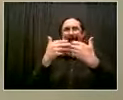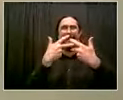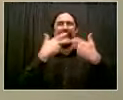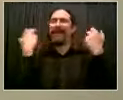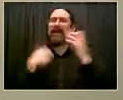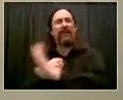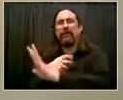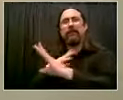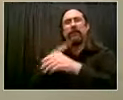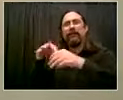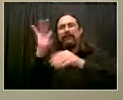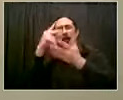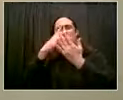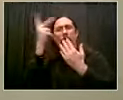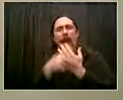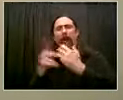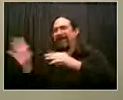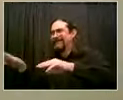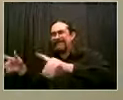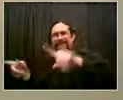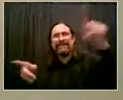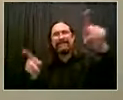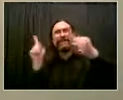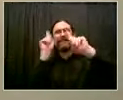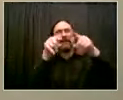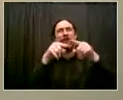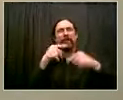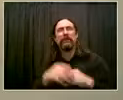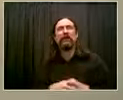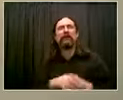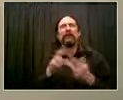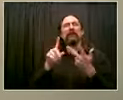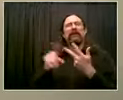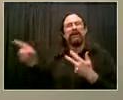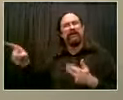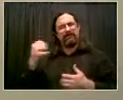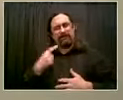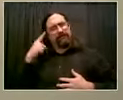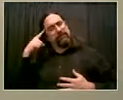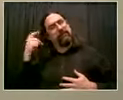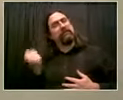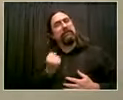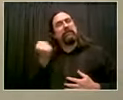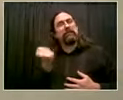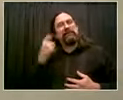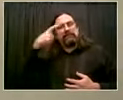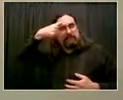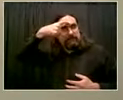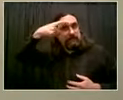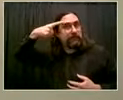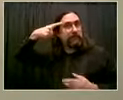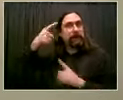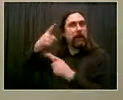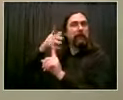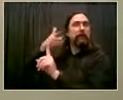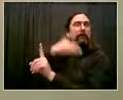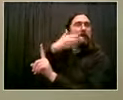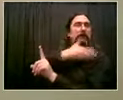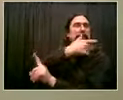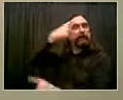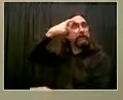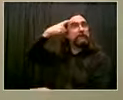prison with. And long story short, this brother's not employed, has his own apartment. And I think he's not